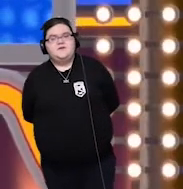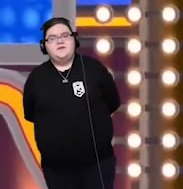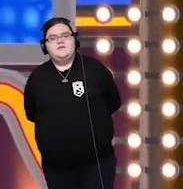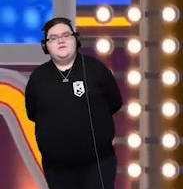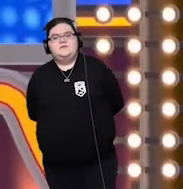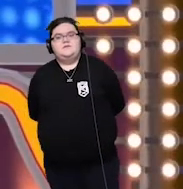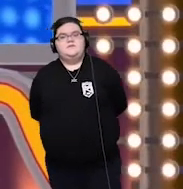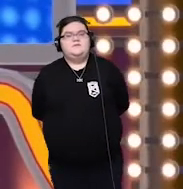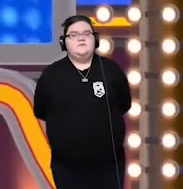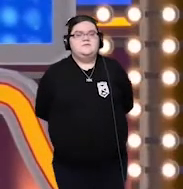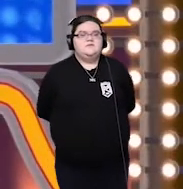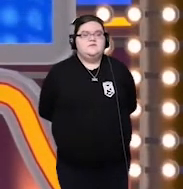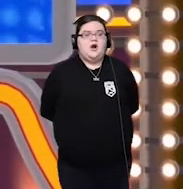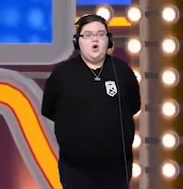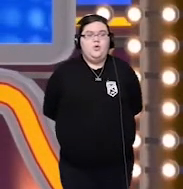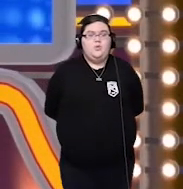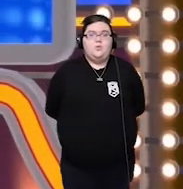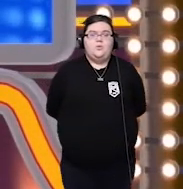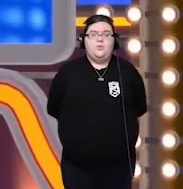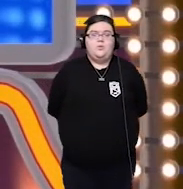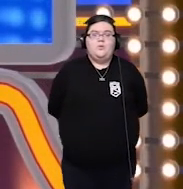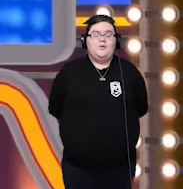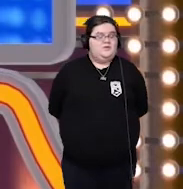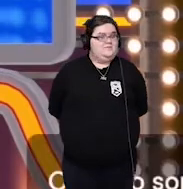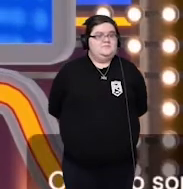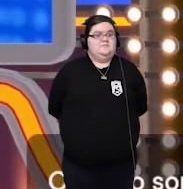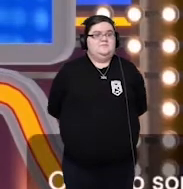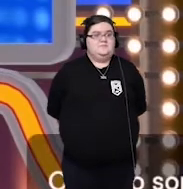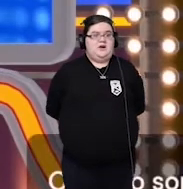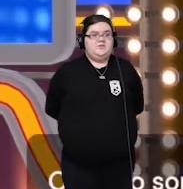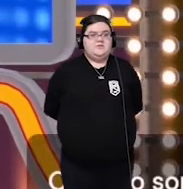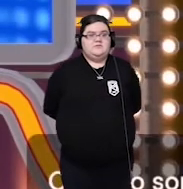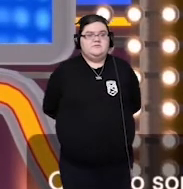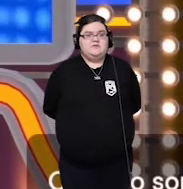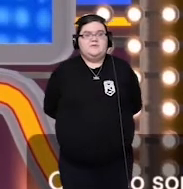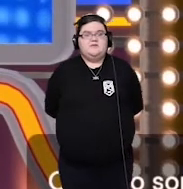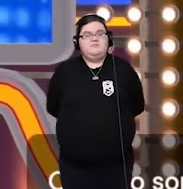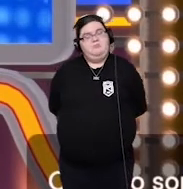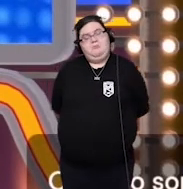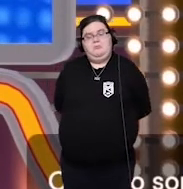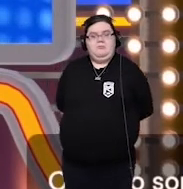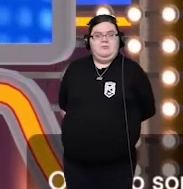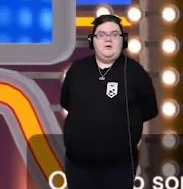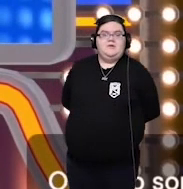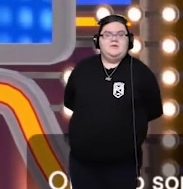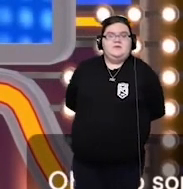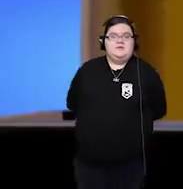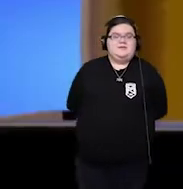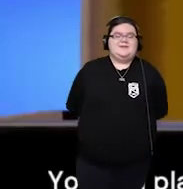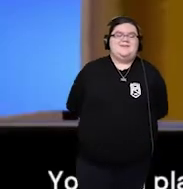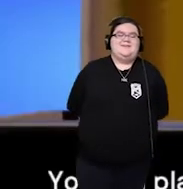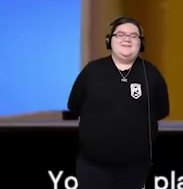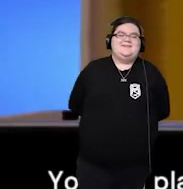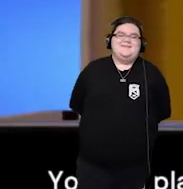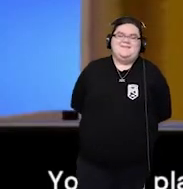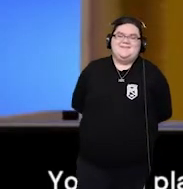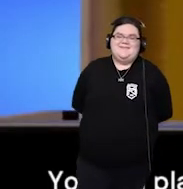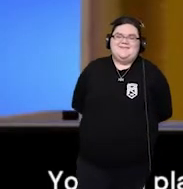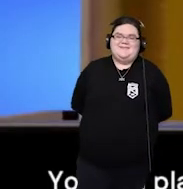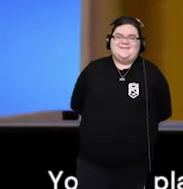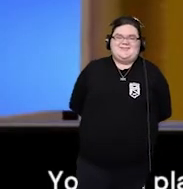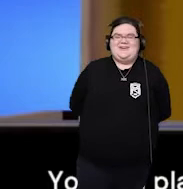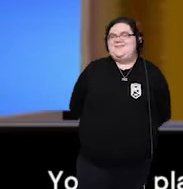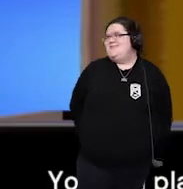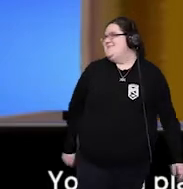It's good. No, not. Oh, yeah! I thought it was gonna be. Right, get in there. Miles, you're a fucking